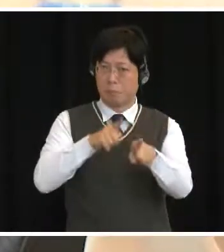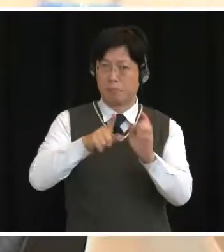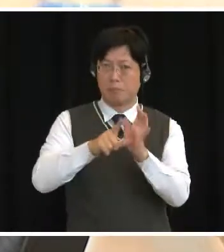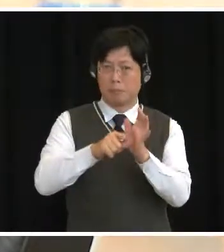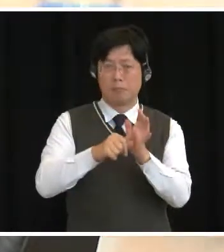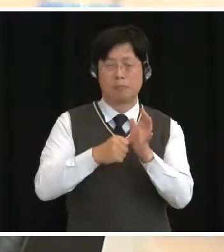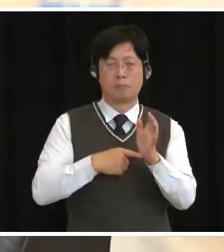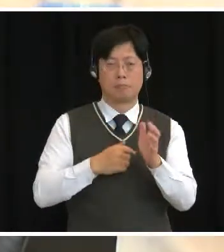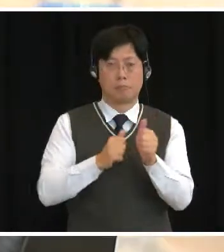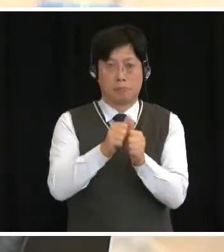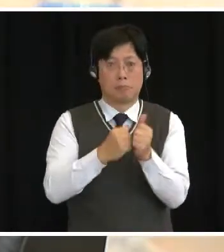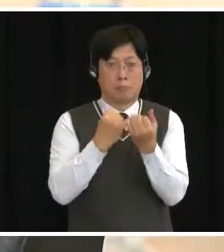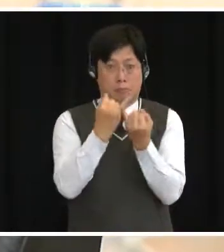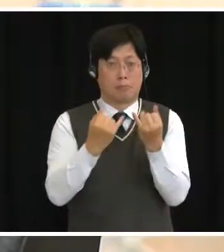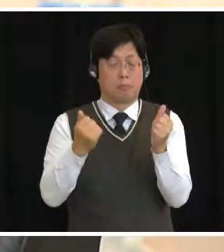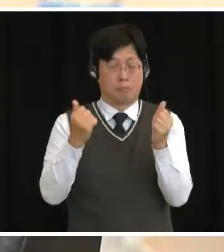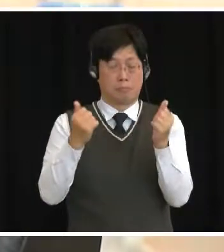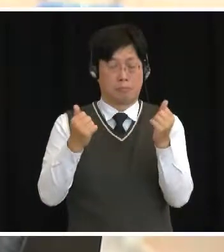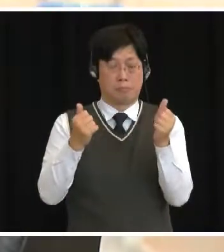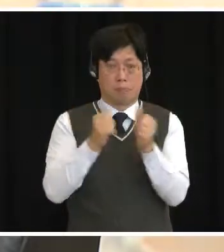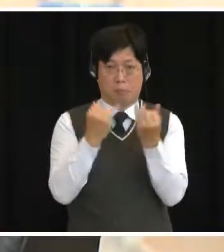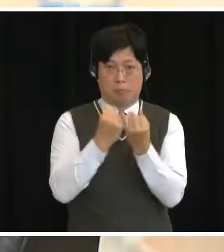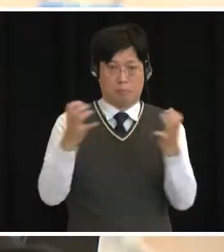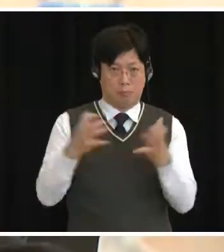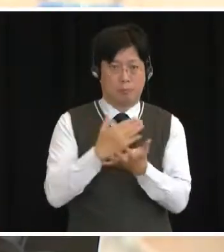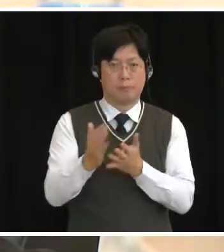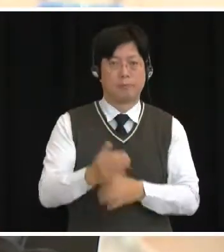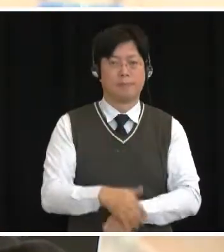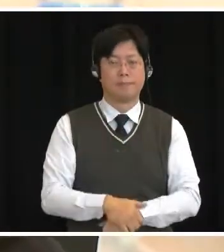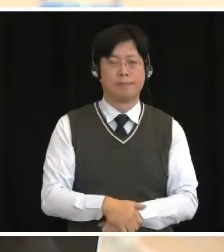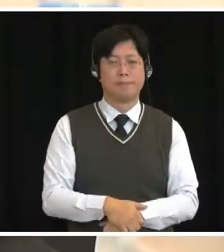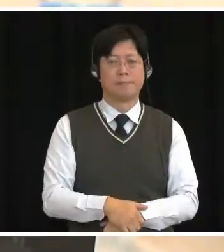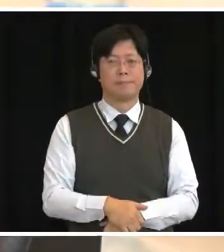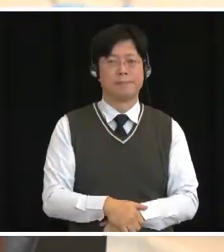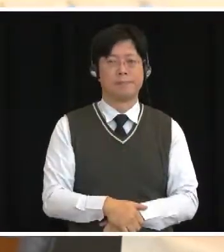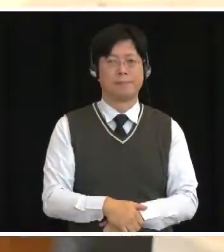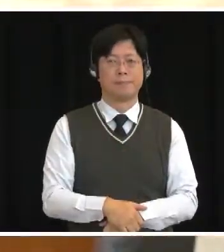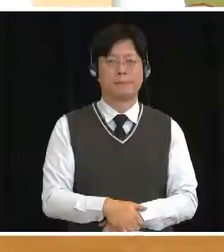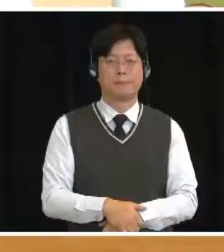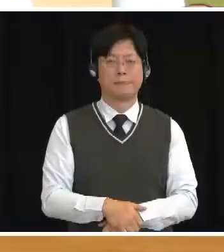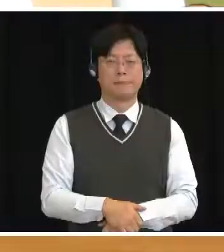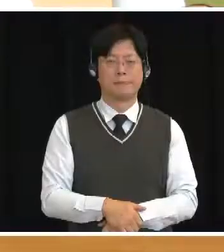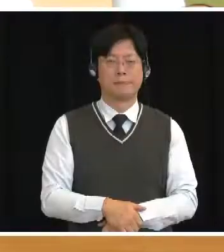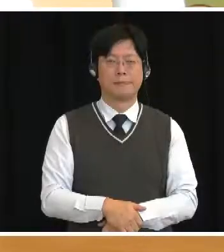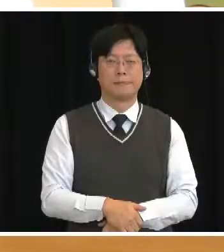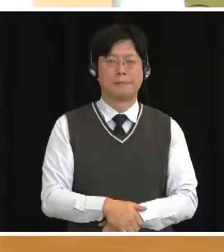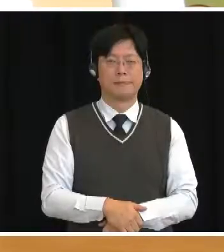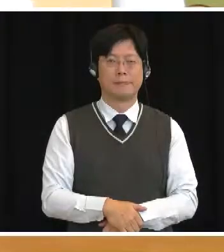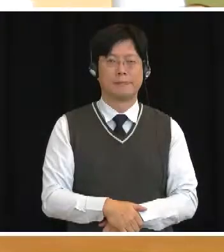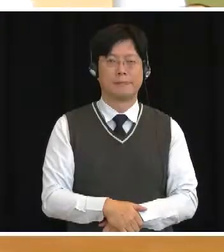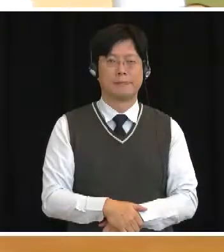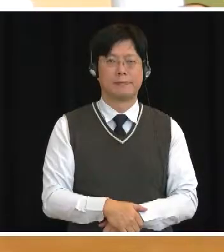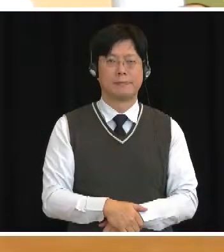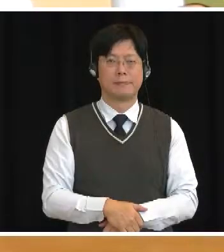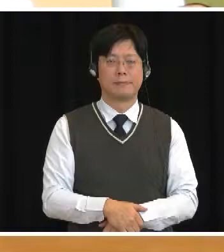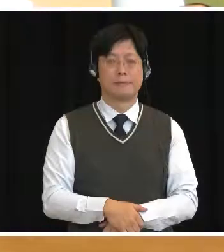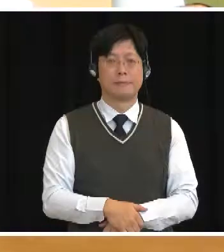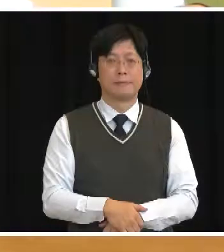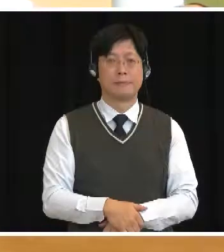In other words, all these bills, different versions, will have to touch upon same-sex marriage as well.